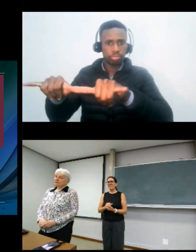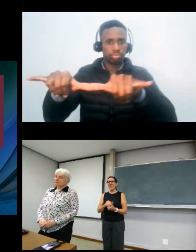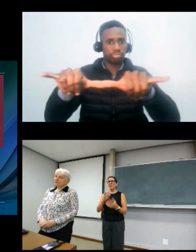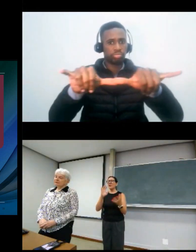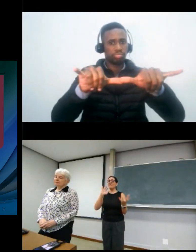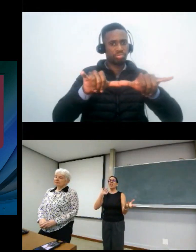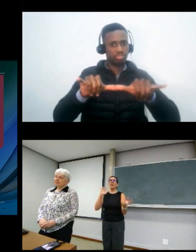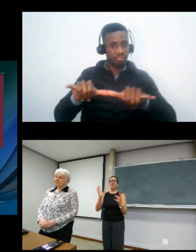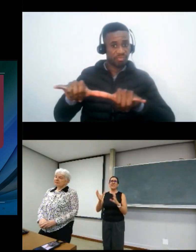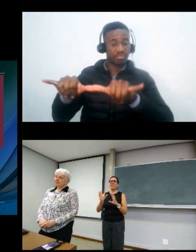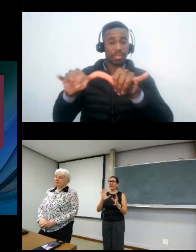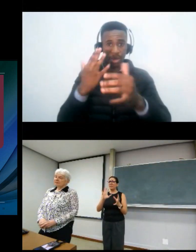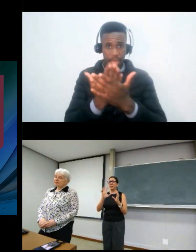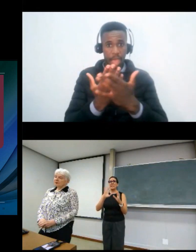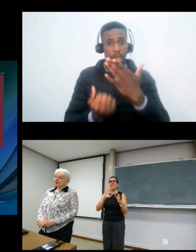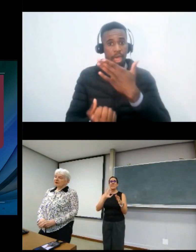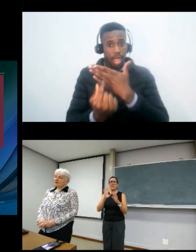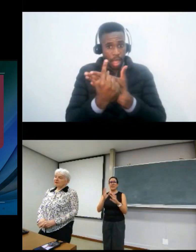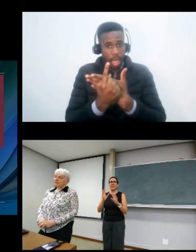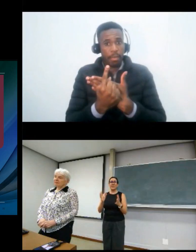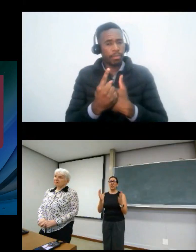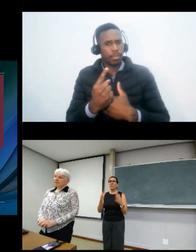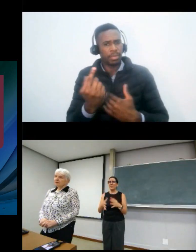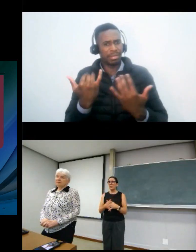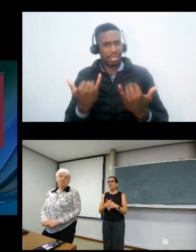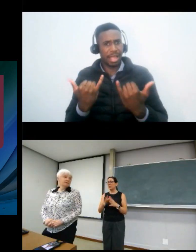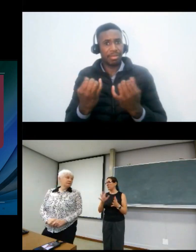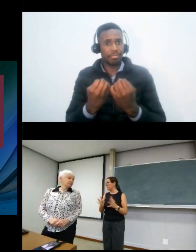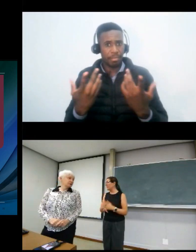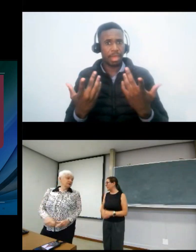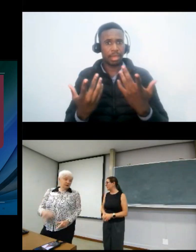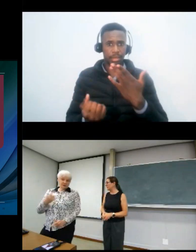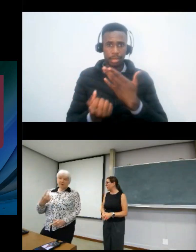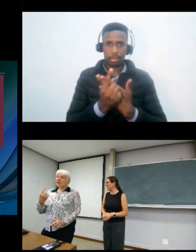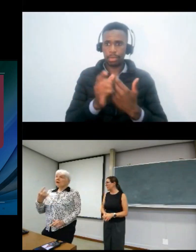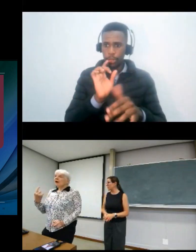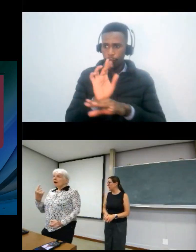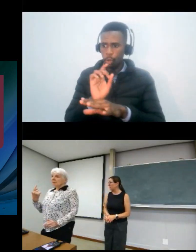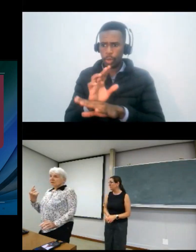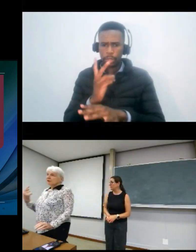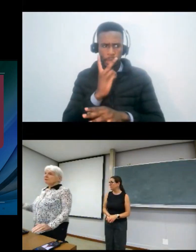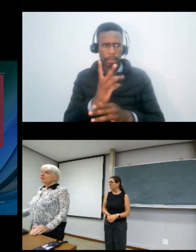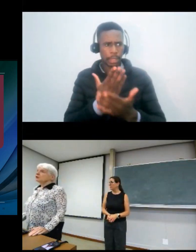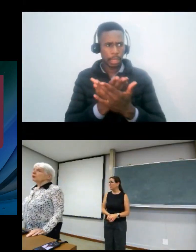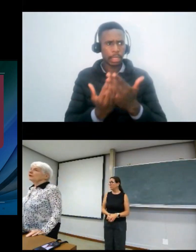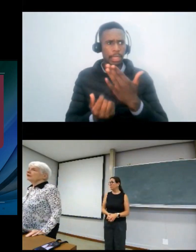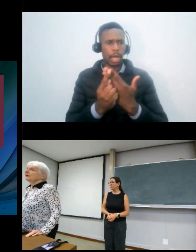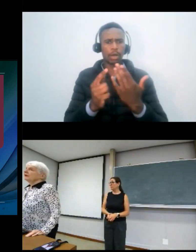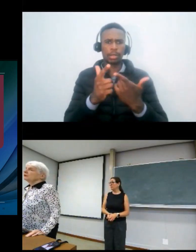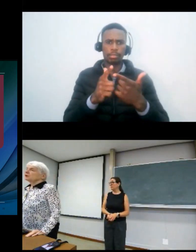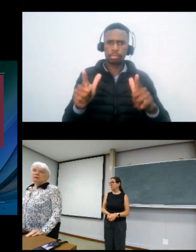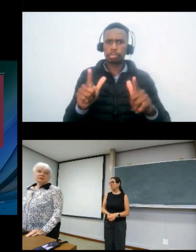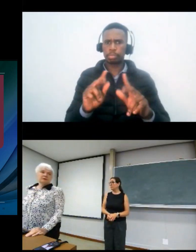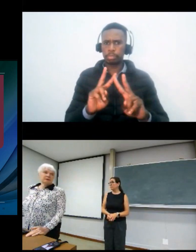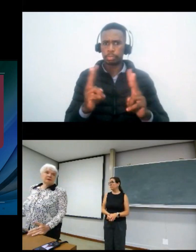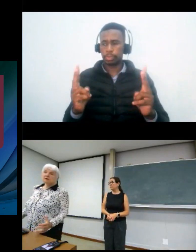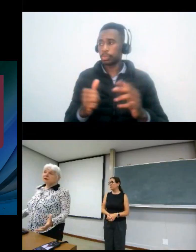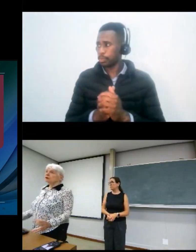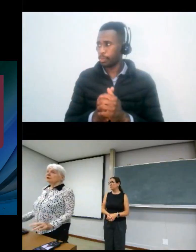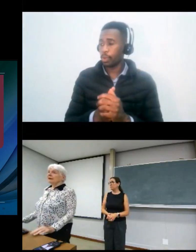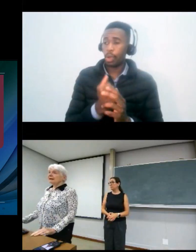yeah, so there are lots of influences that go into lexical variation. Yeah. Just mention one thing,